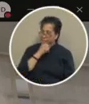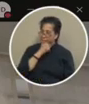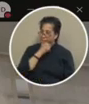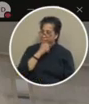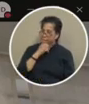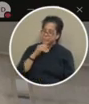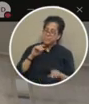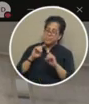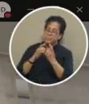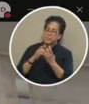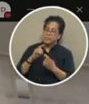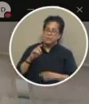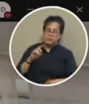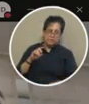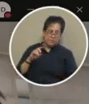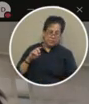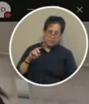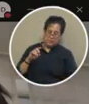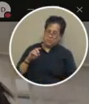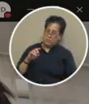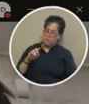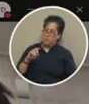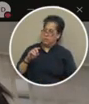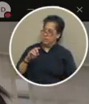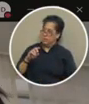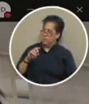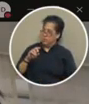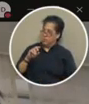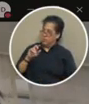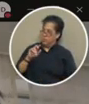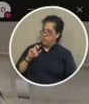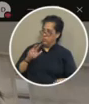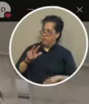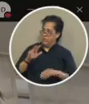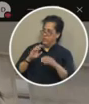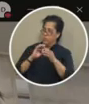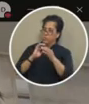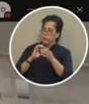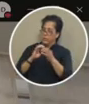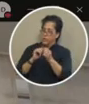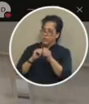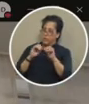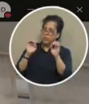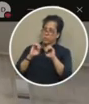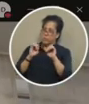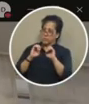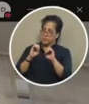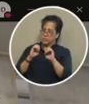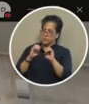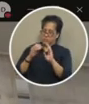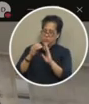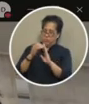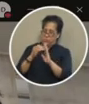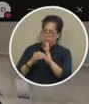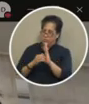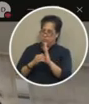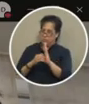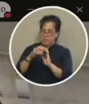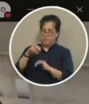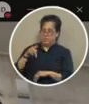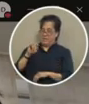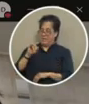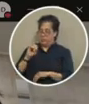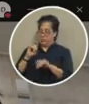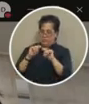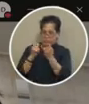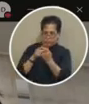Okay, just a quick question related to the emergency ordinance. Tommy and the PIO team,